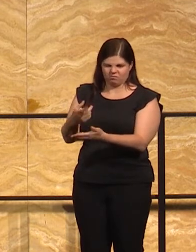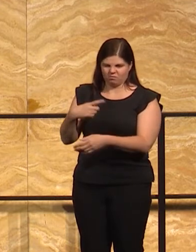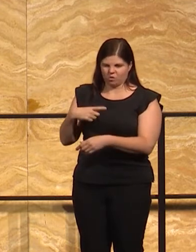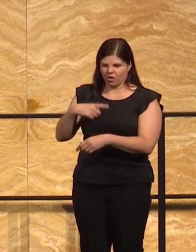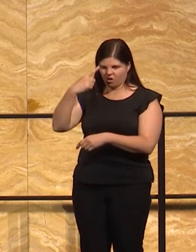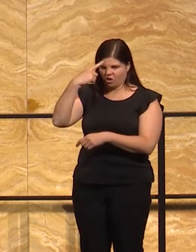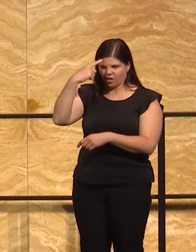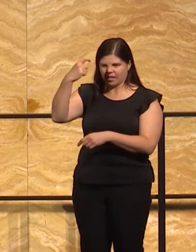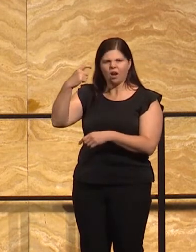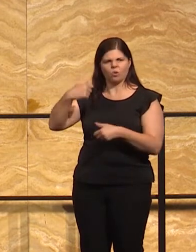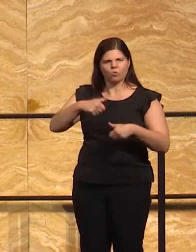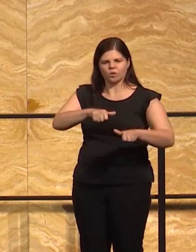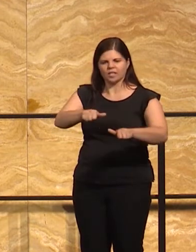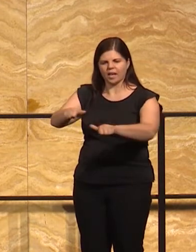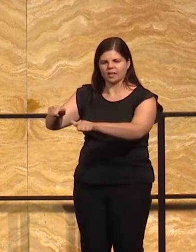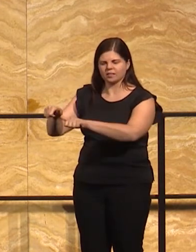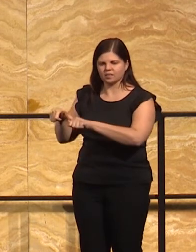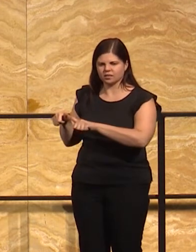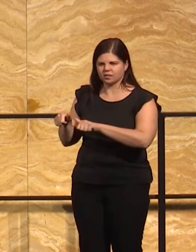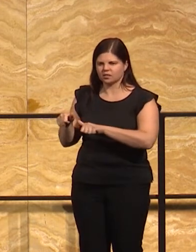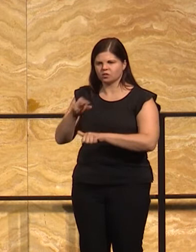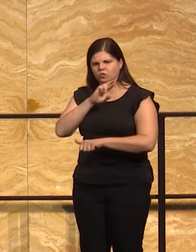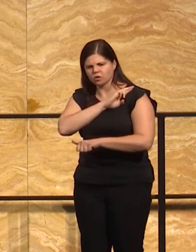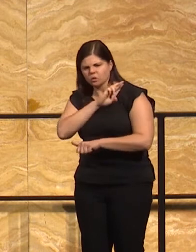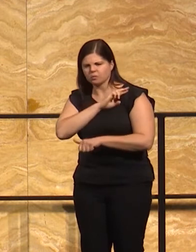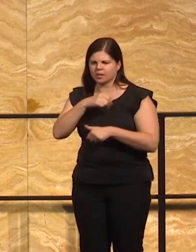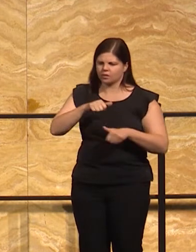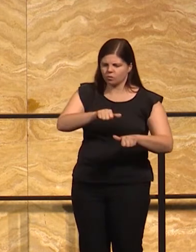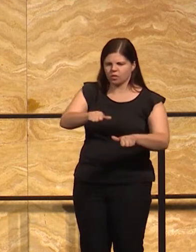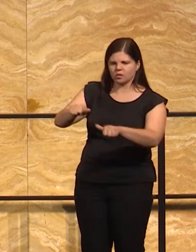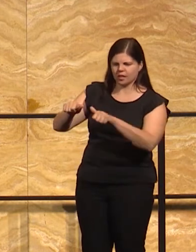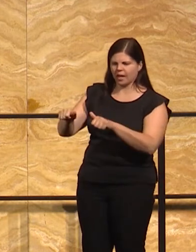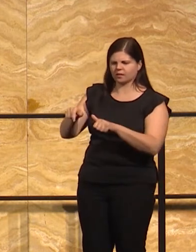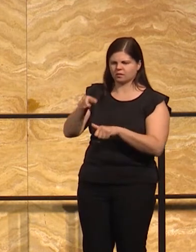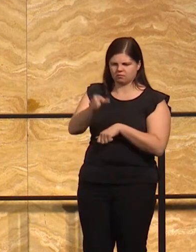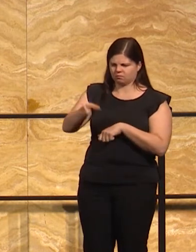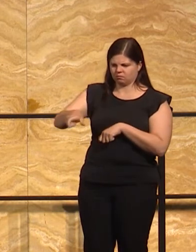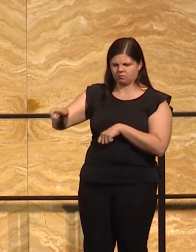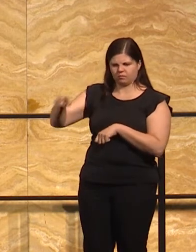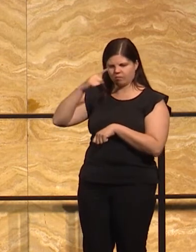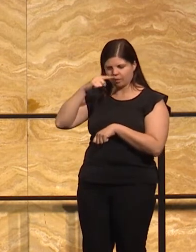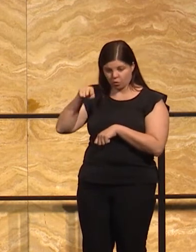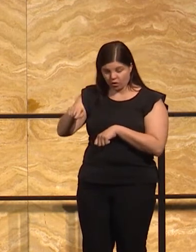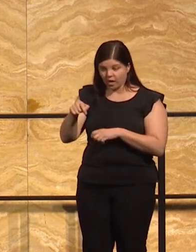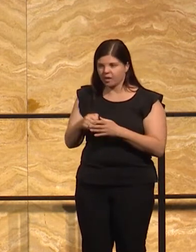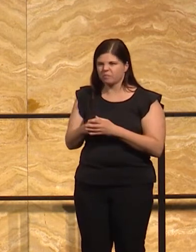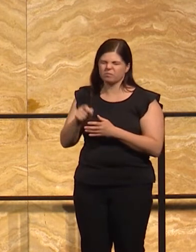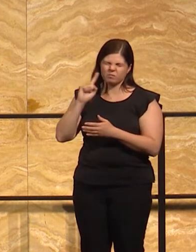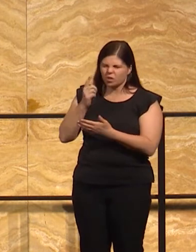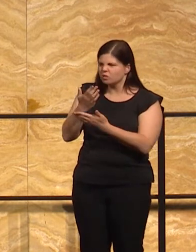of protection, responsibility to protect, meaning civilians. Because there were stories